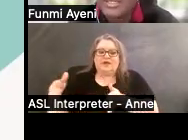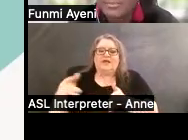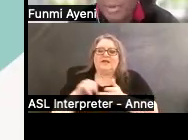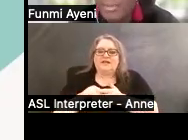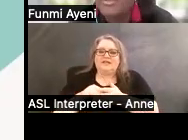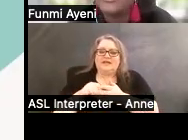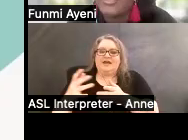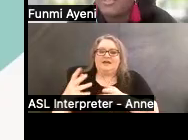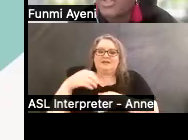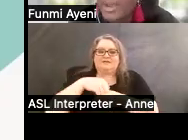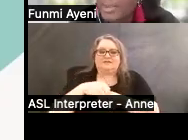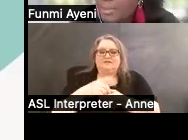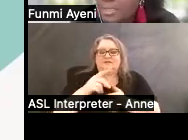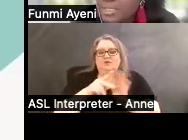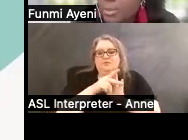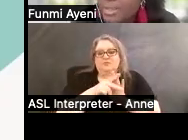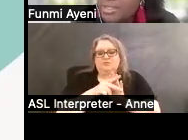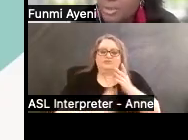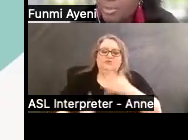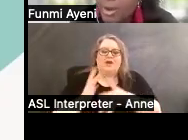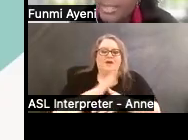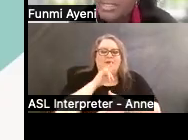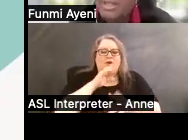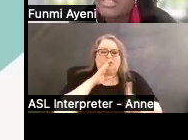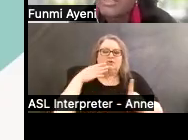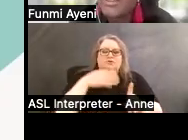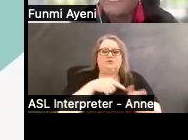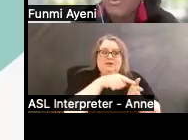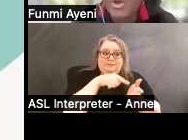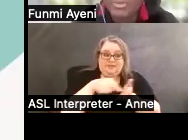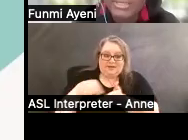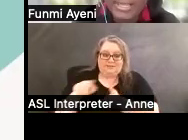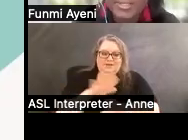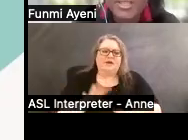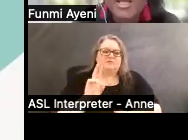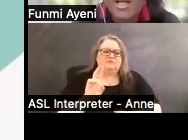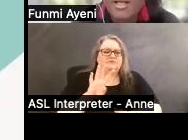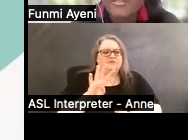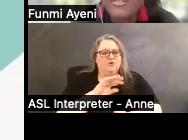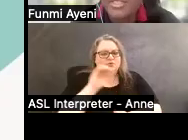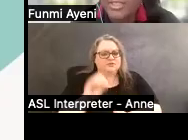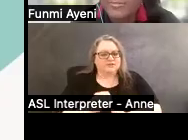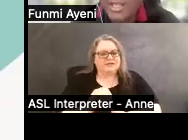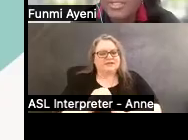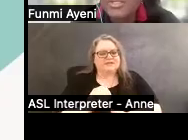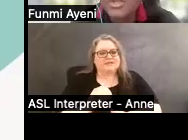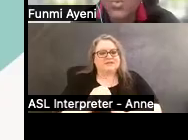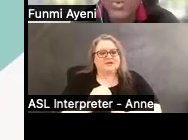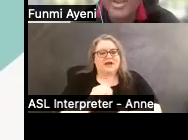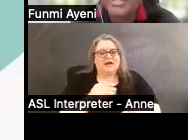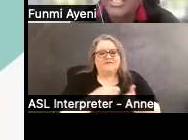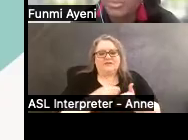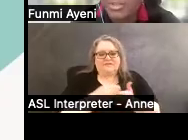consisted primarily of direct payments that were made to third parties. About 74% of the